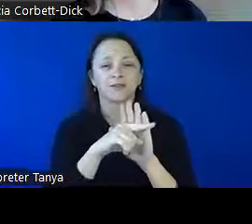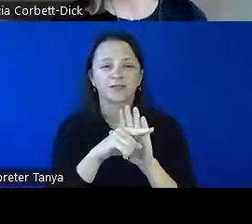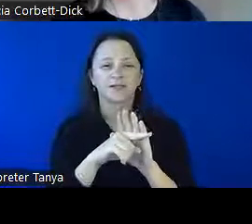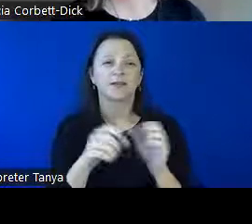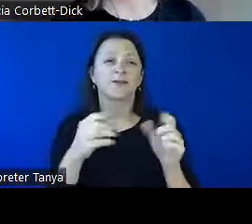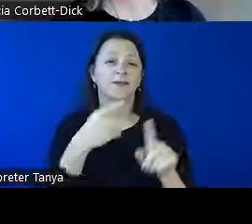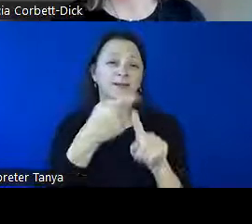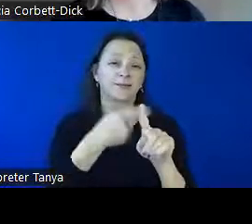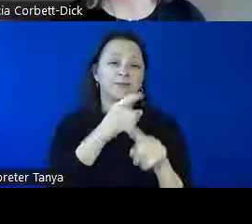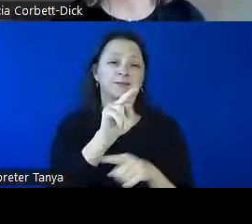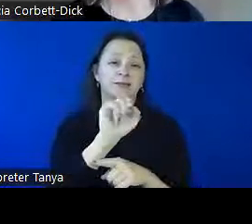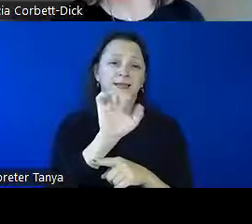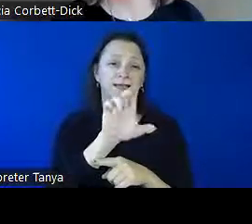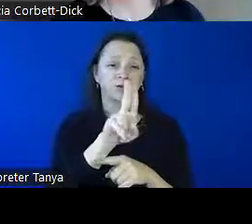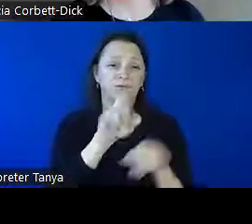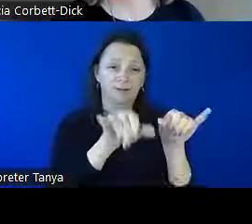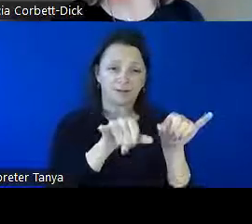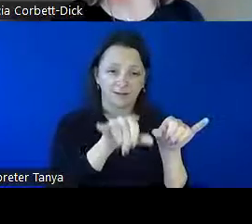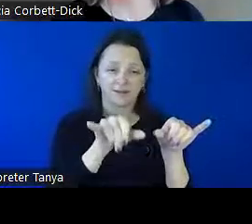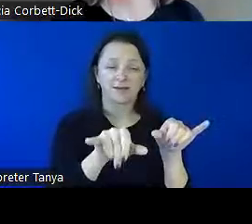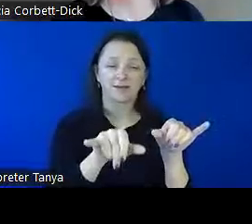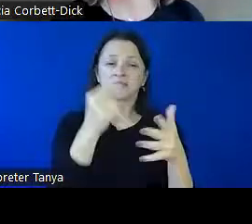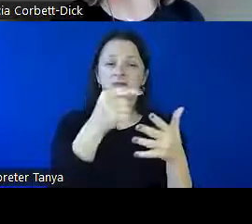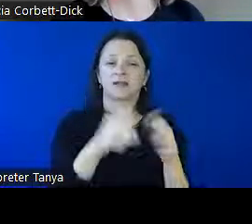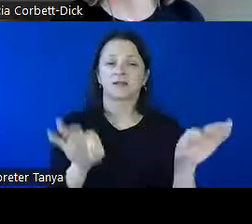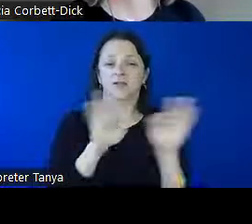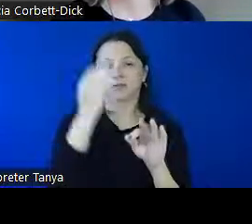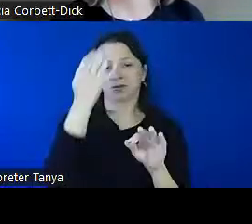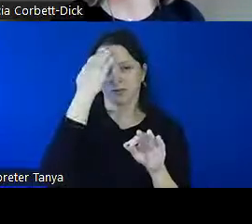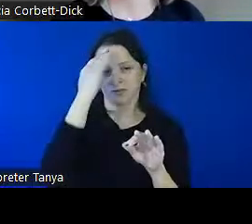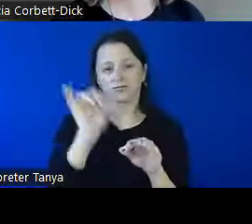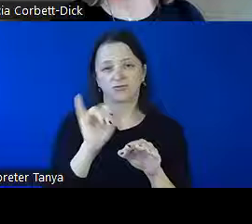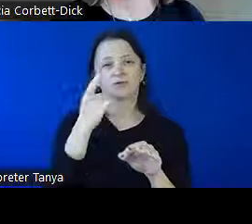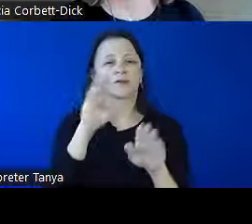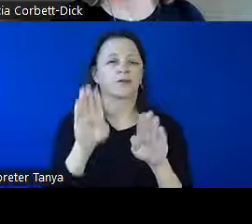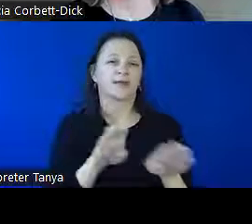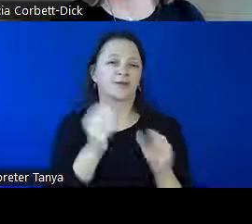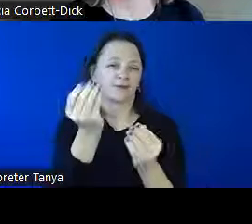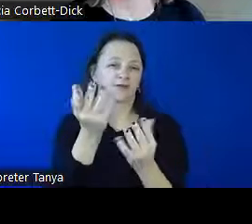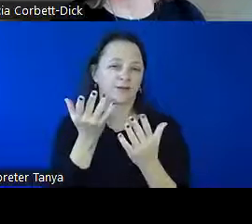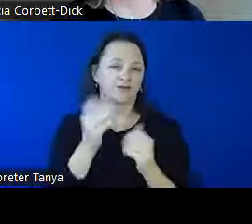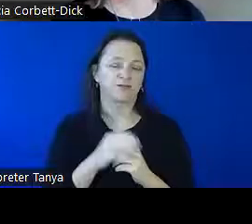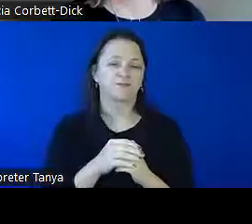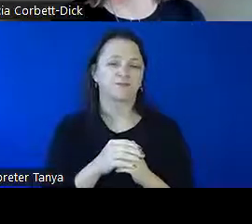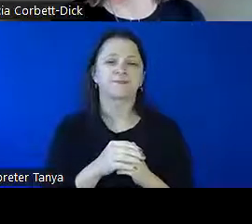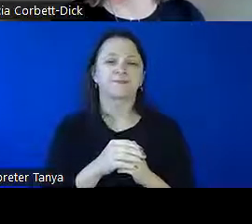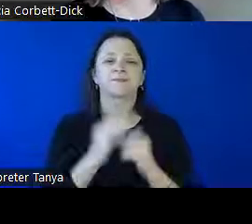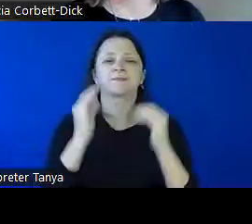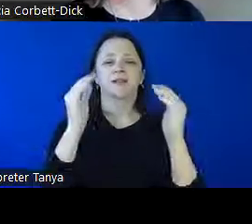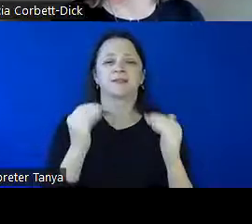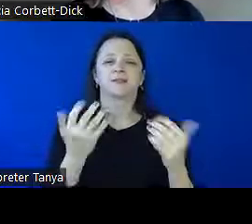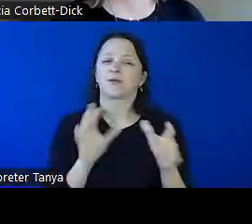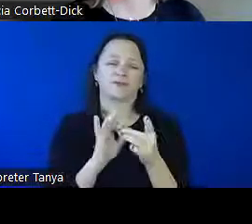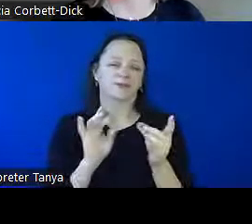NICU, things like that are important to know in terms of informing behavioral information. And then, as we've talked